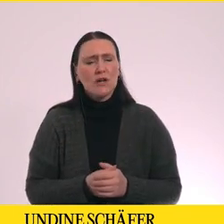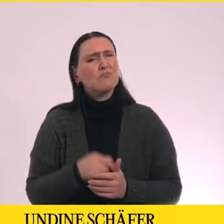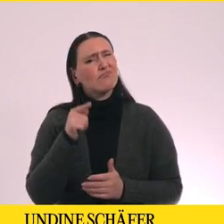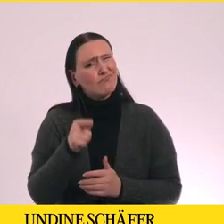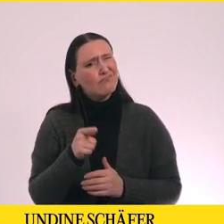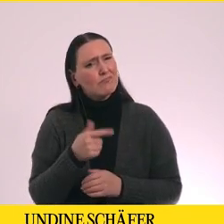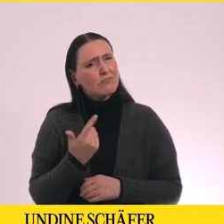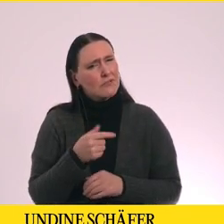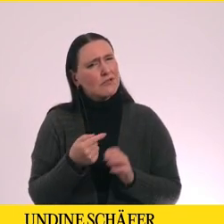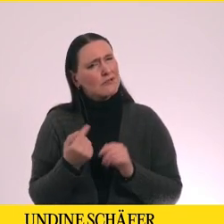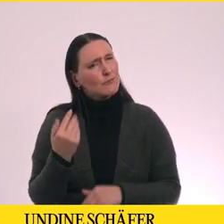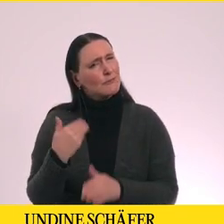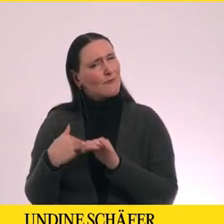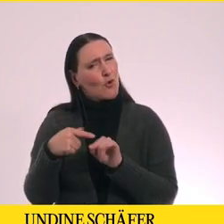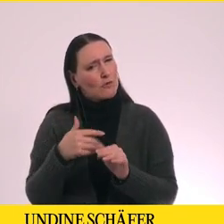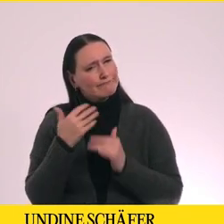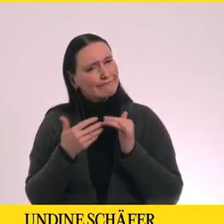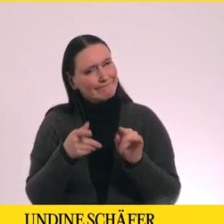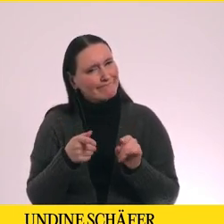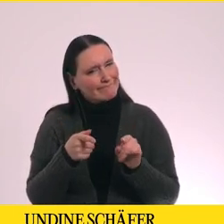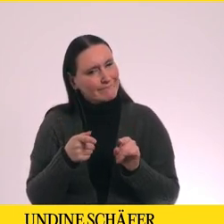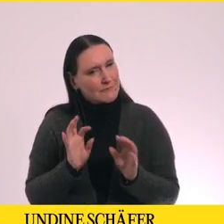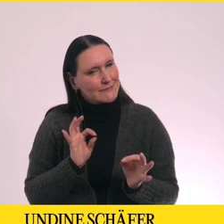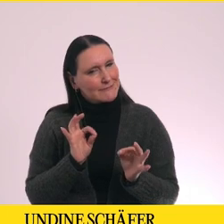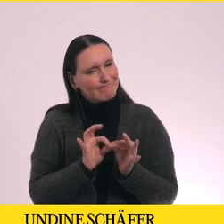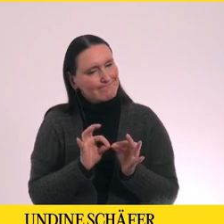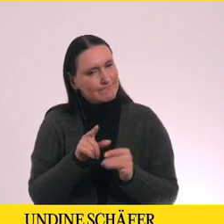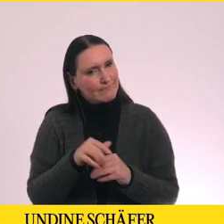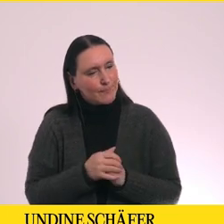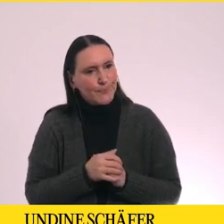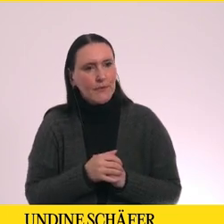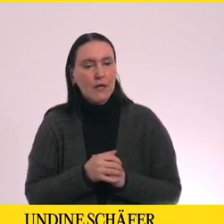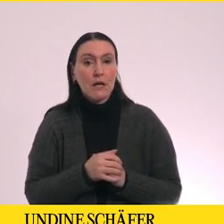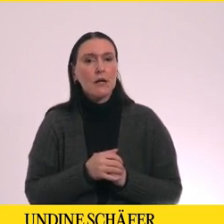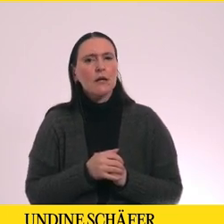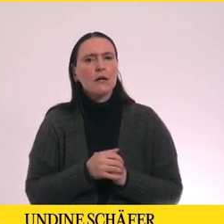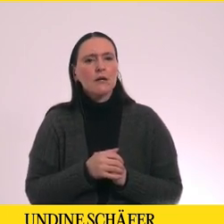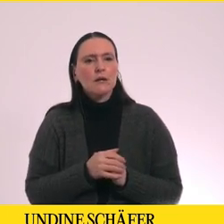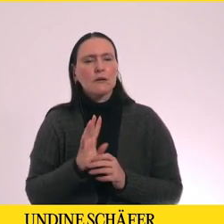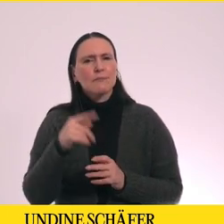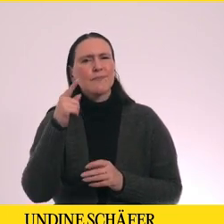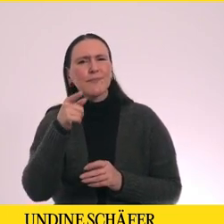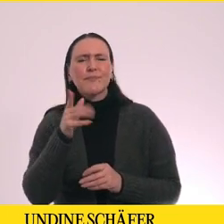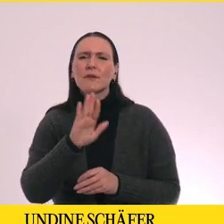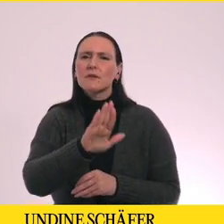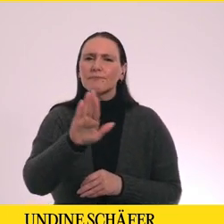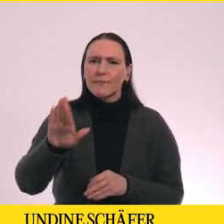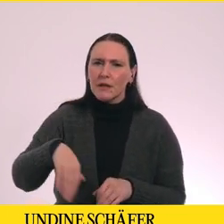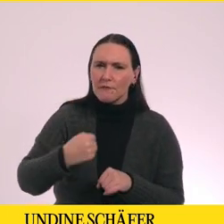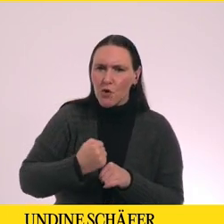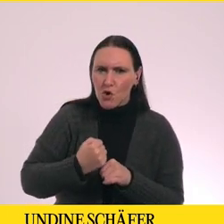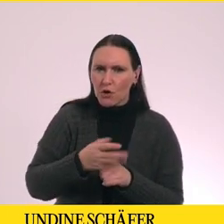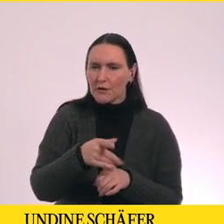well, because thinking about this, I guess what really comes out in terms of your work